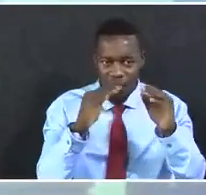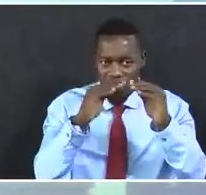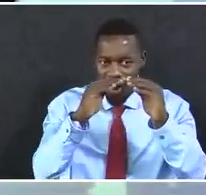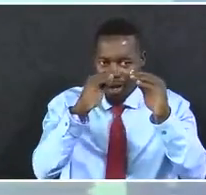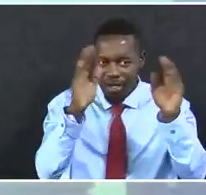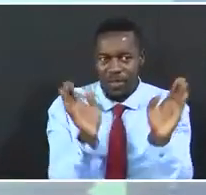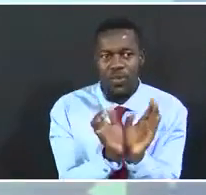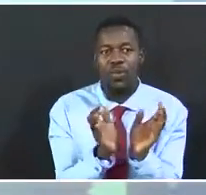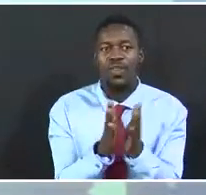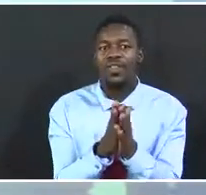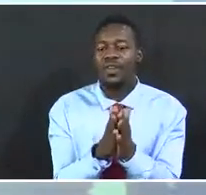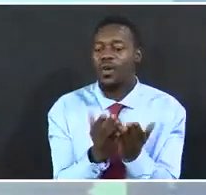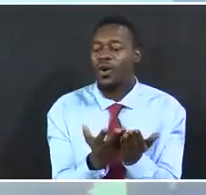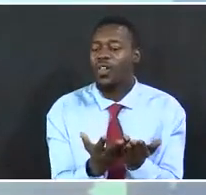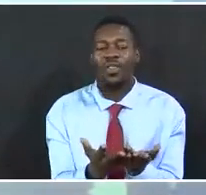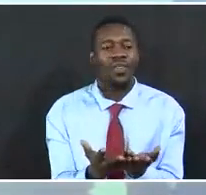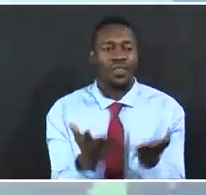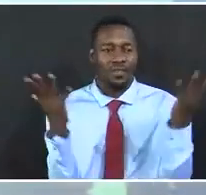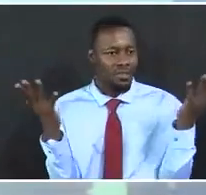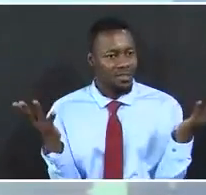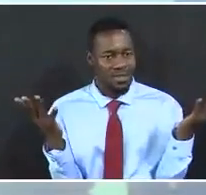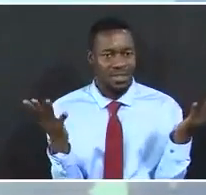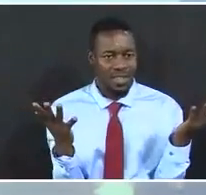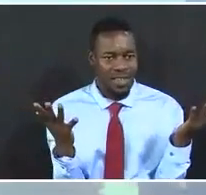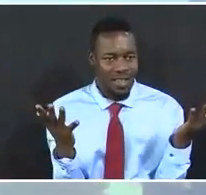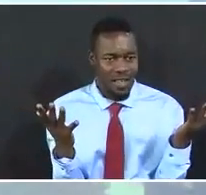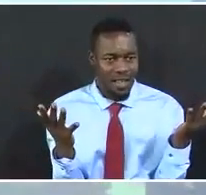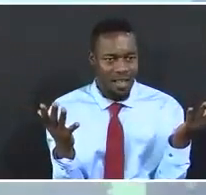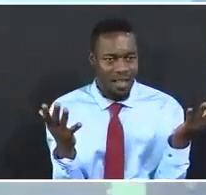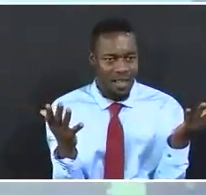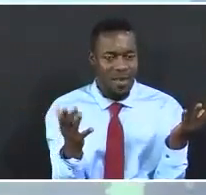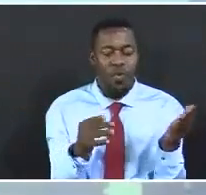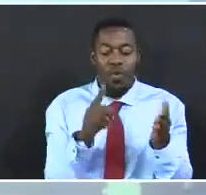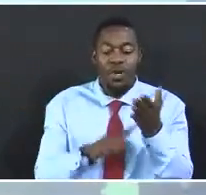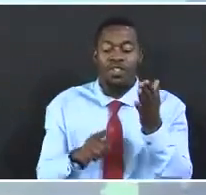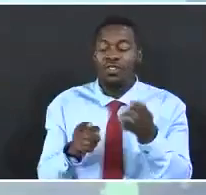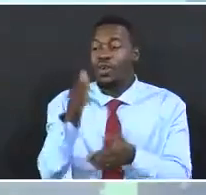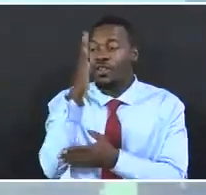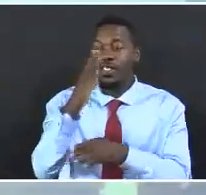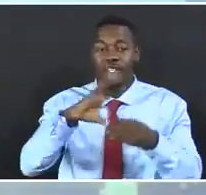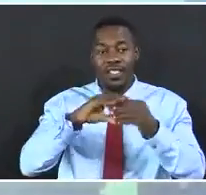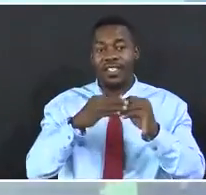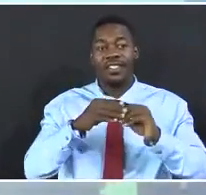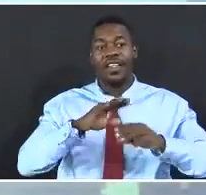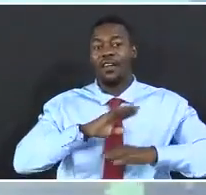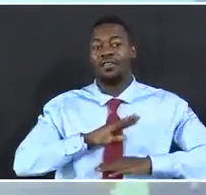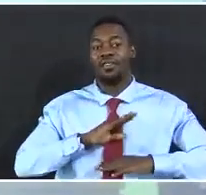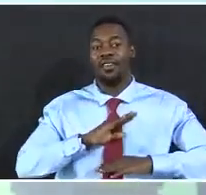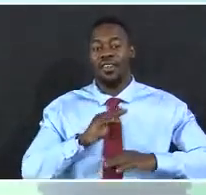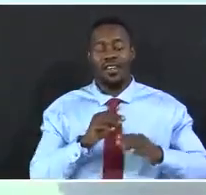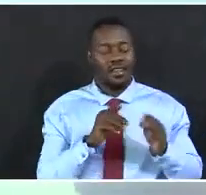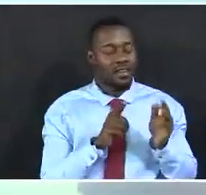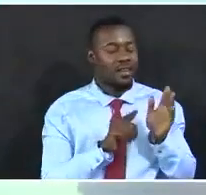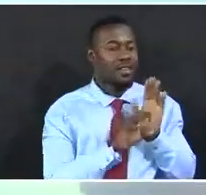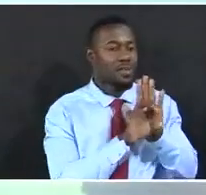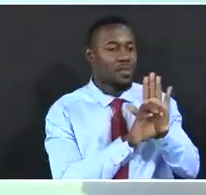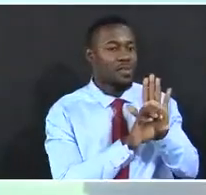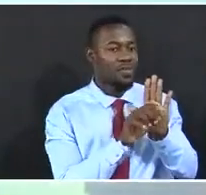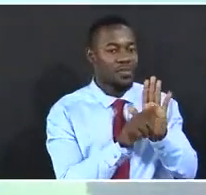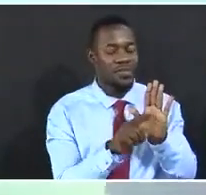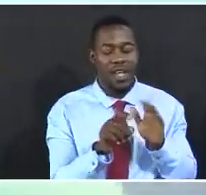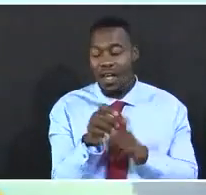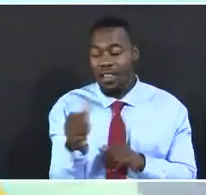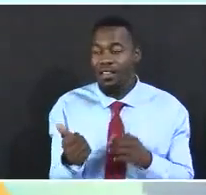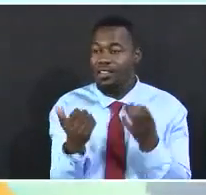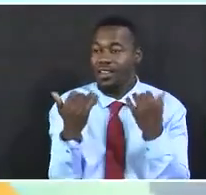or subtract from it. God created it and it's enough. But you are running around looking for things that are not even there. And that's what, you